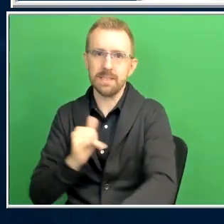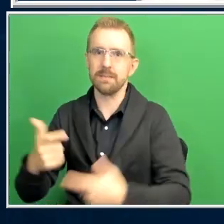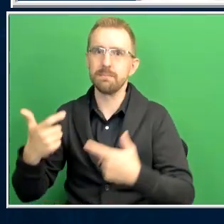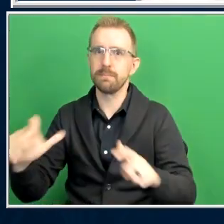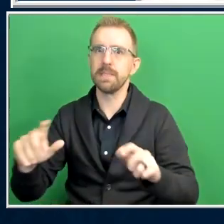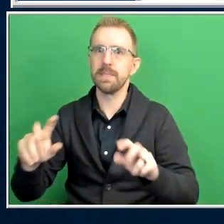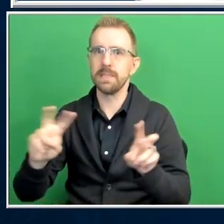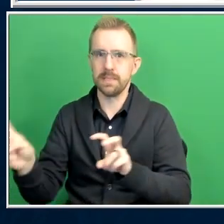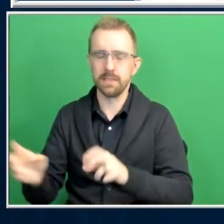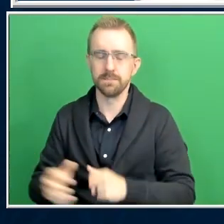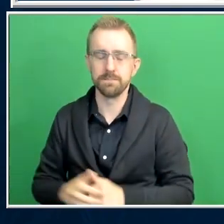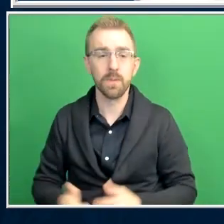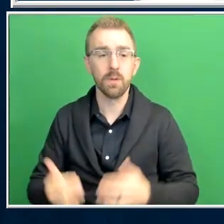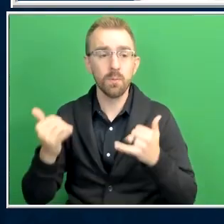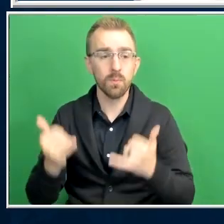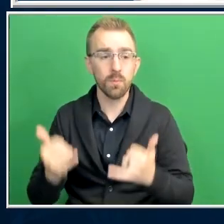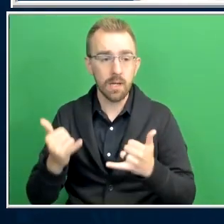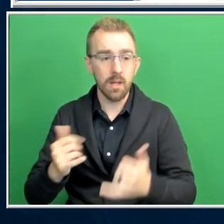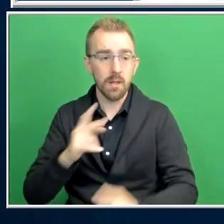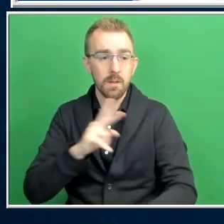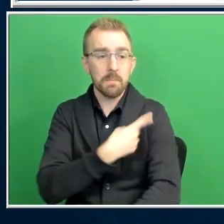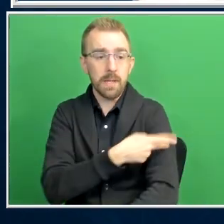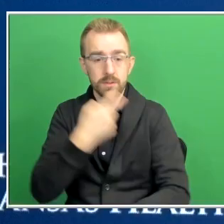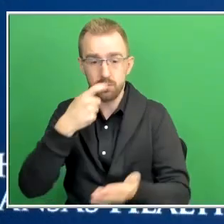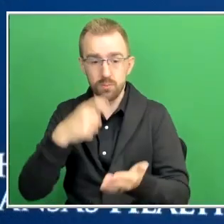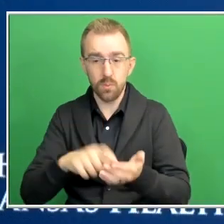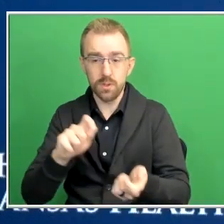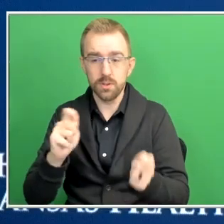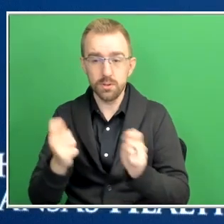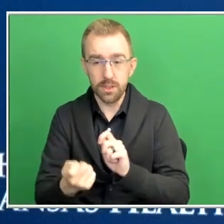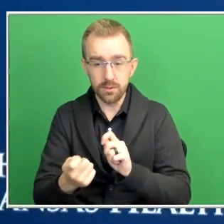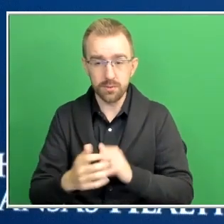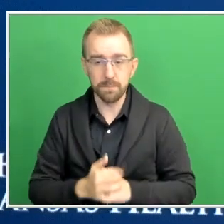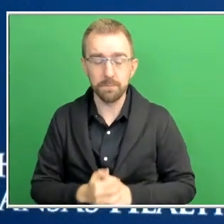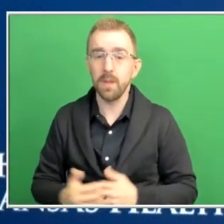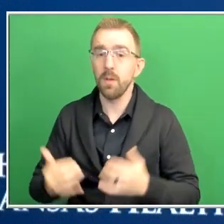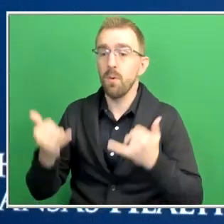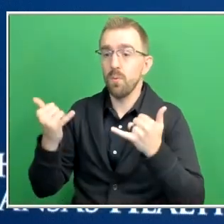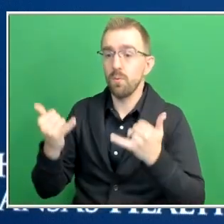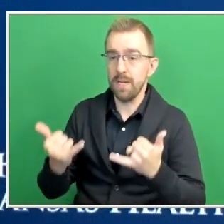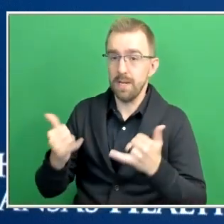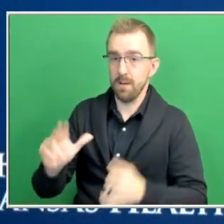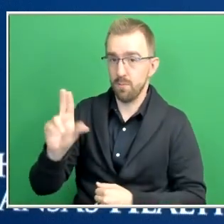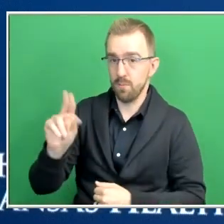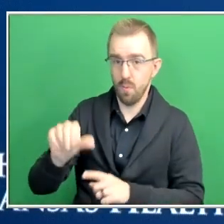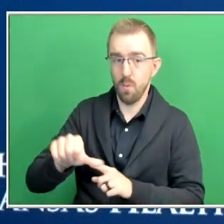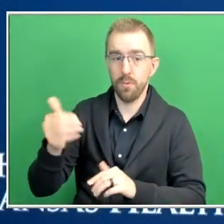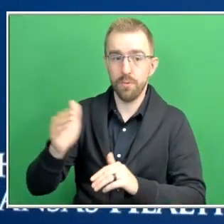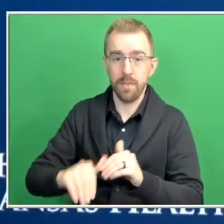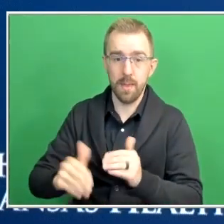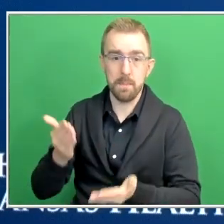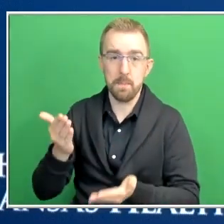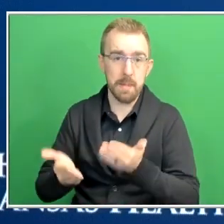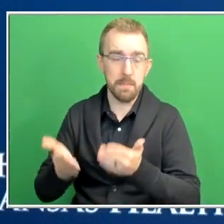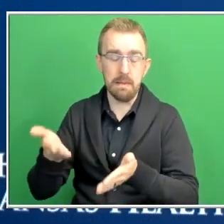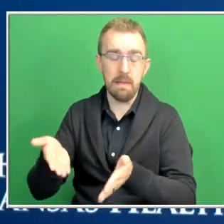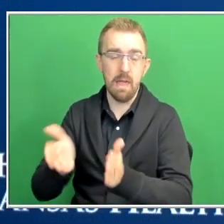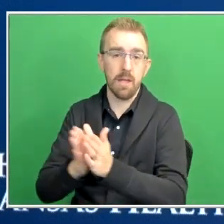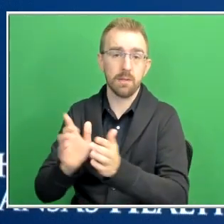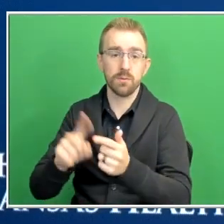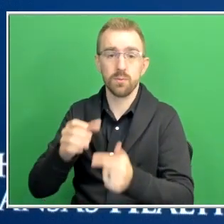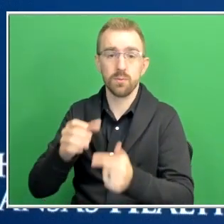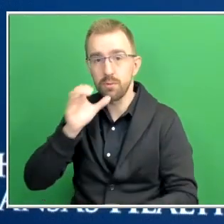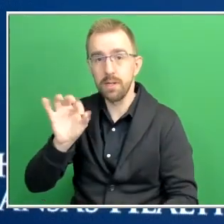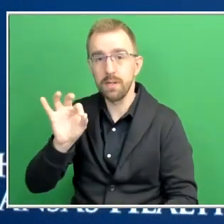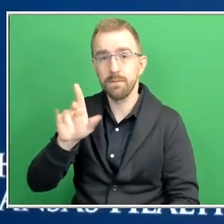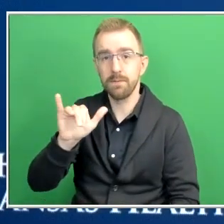now, patients going to notice any change? Right now, no, other than they might be asked to drink fluids instead of getting